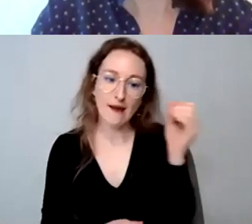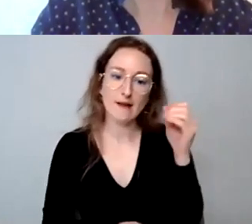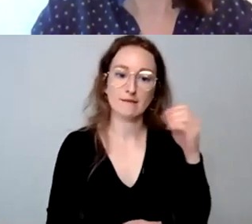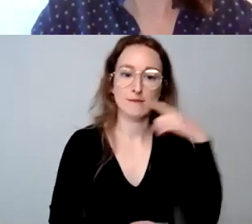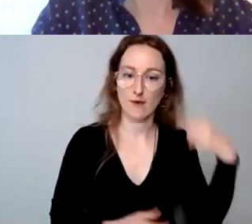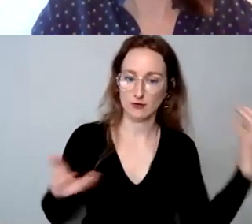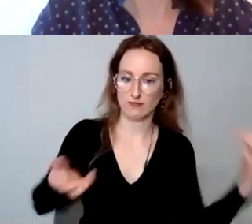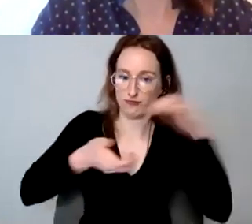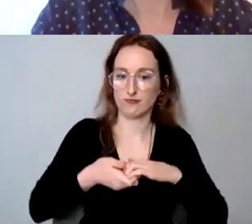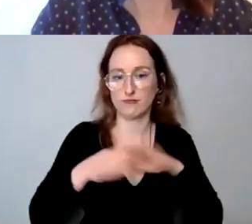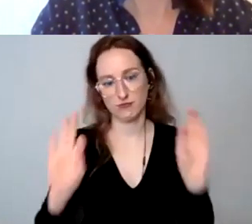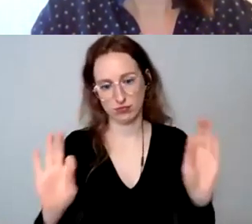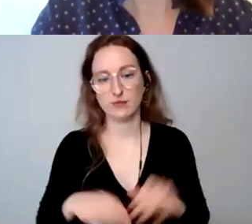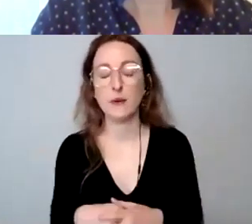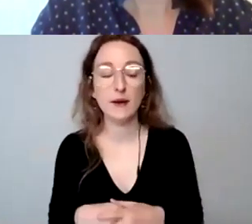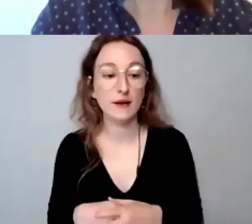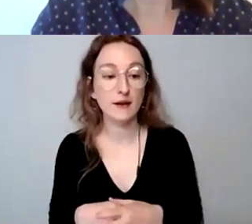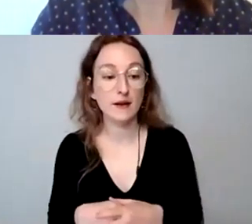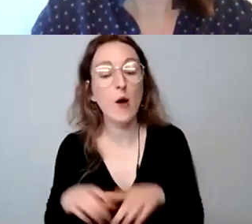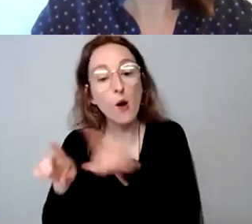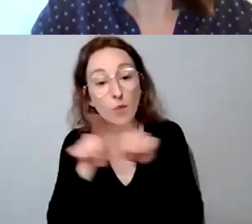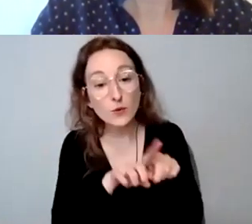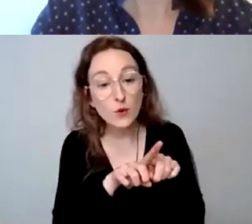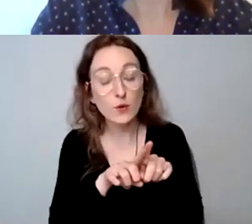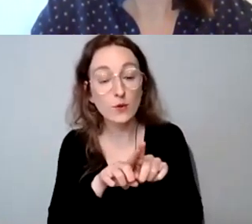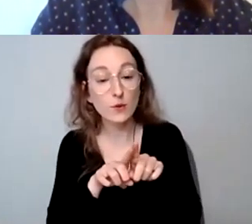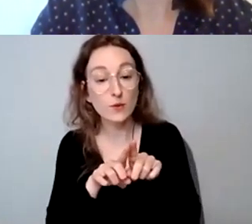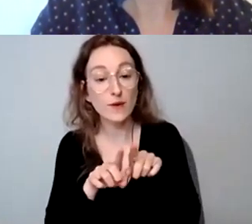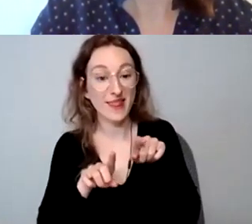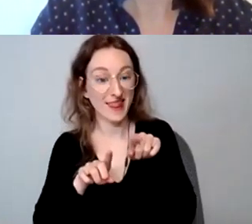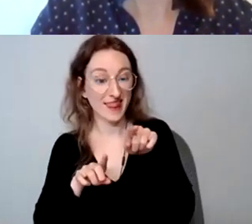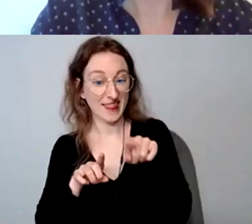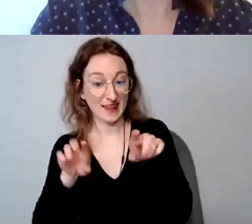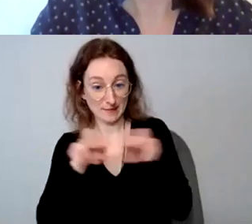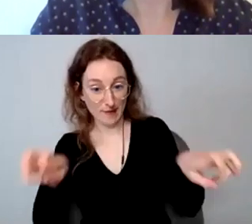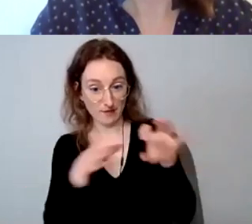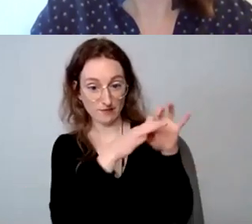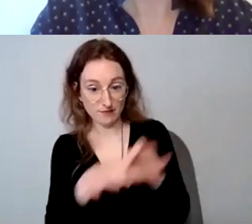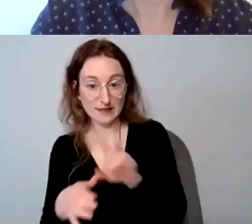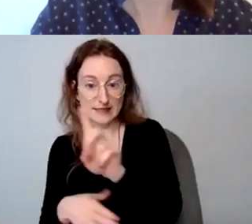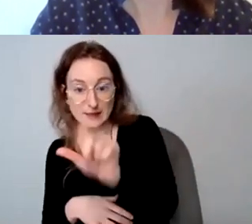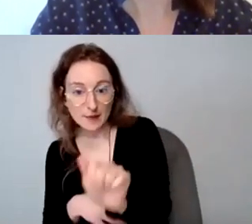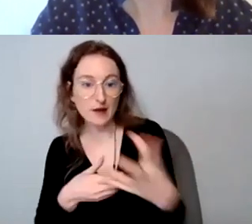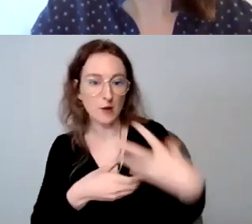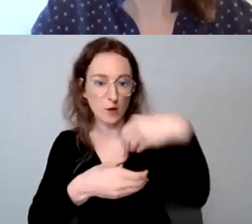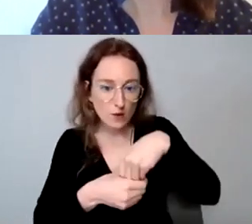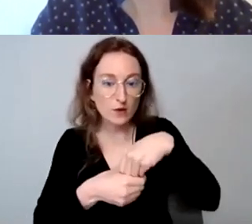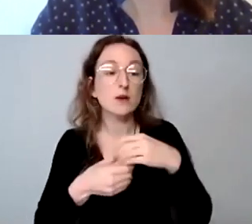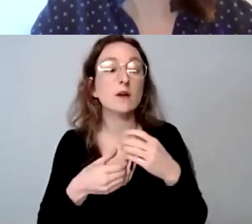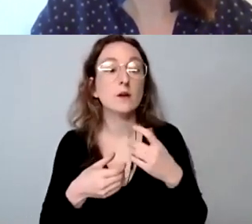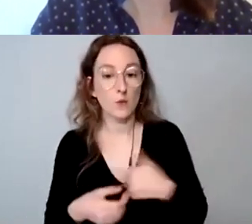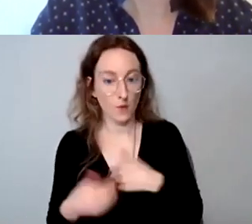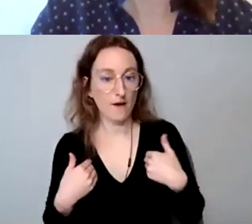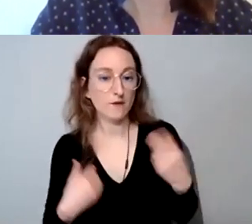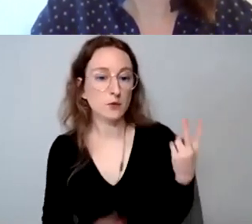Moscow. We also, because that it's a panel on disability and inclusion, we have